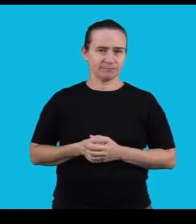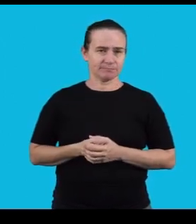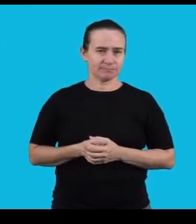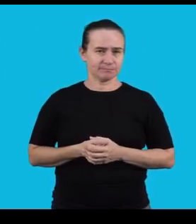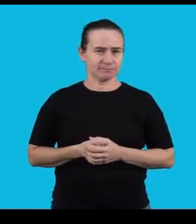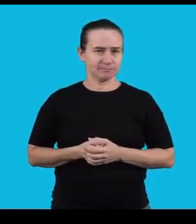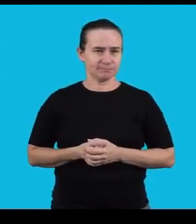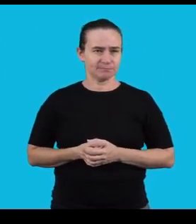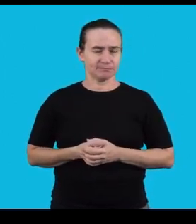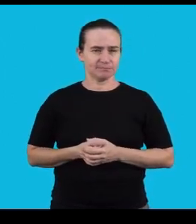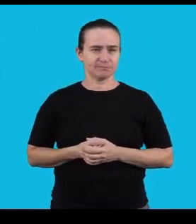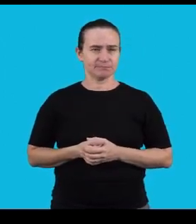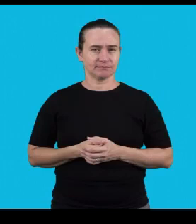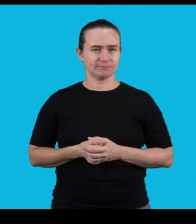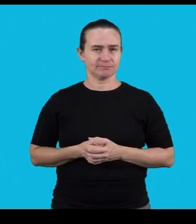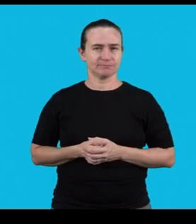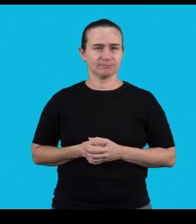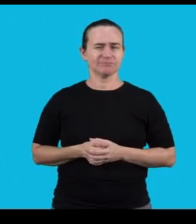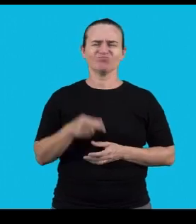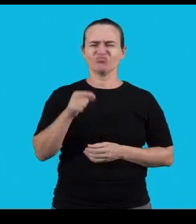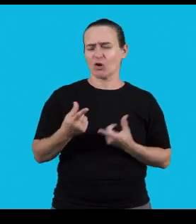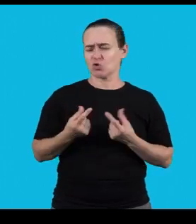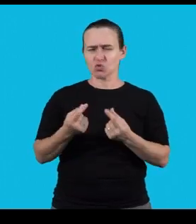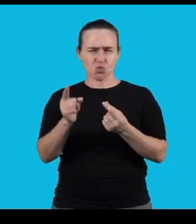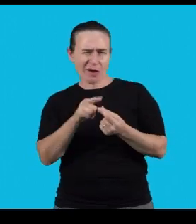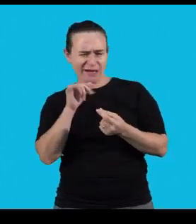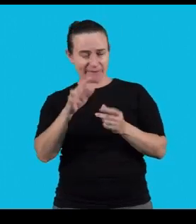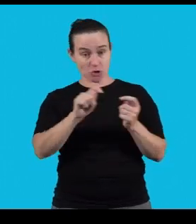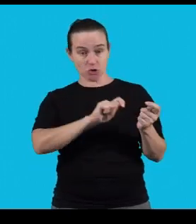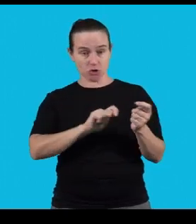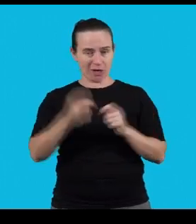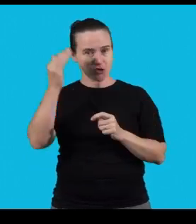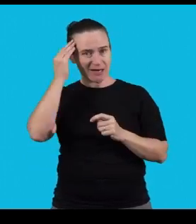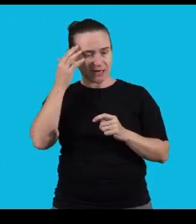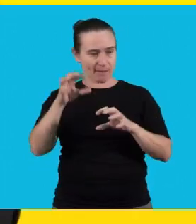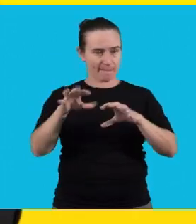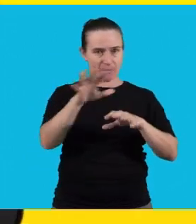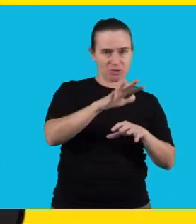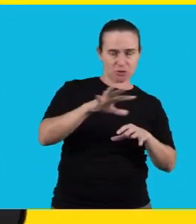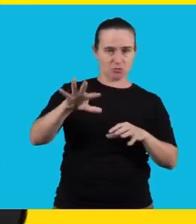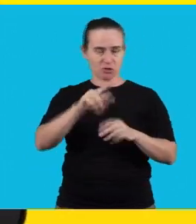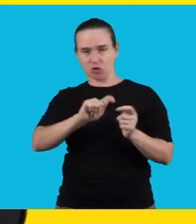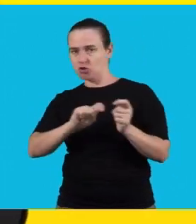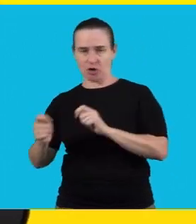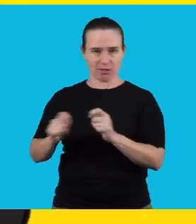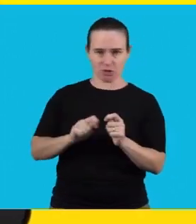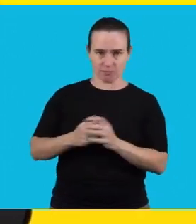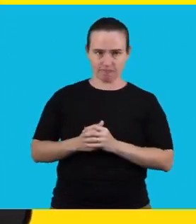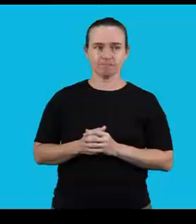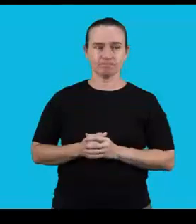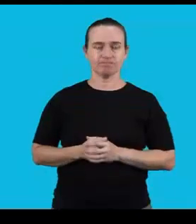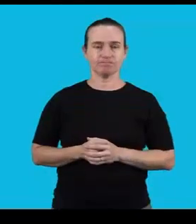receptors. Right, receptors. And these receptors, what they pick up is the change in the position of the head. And then